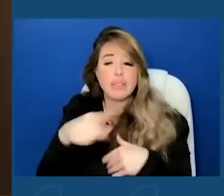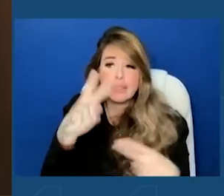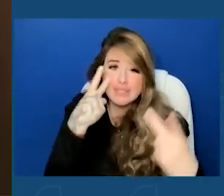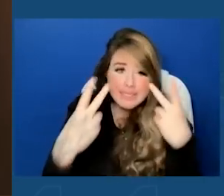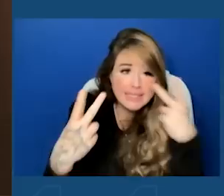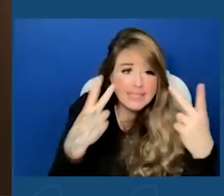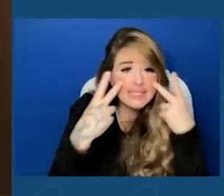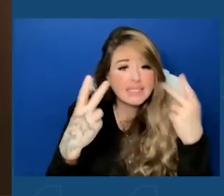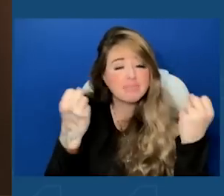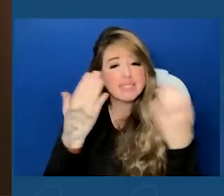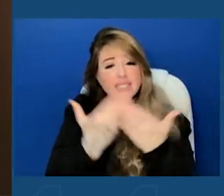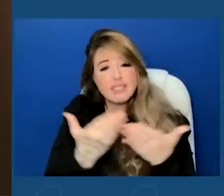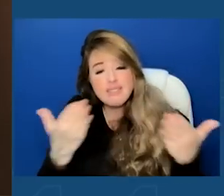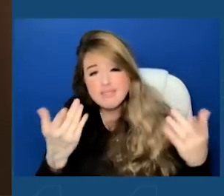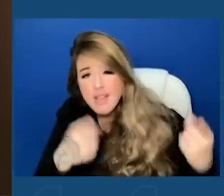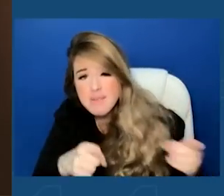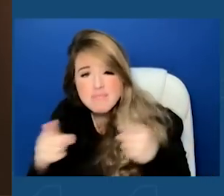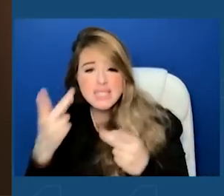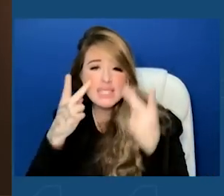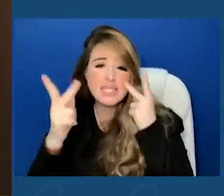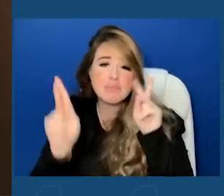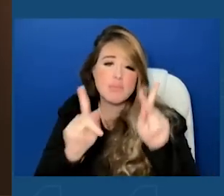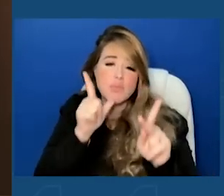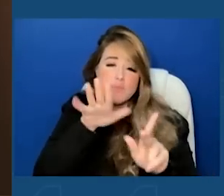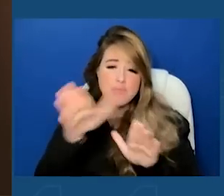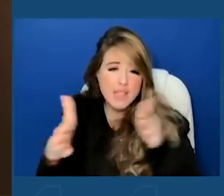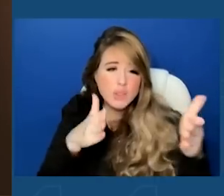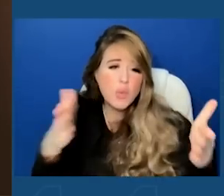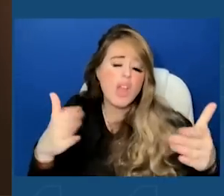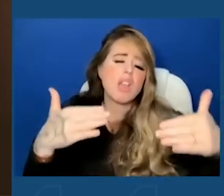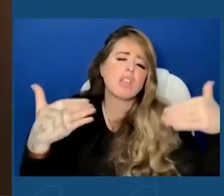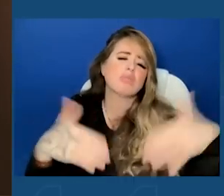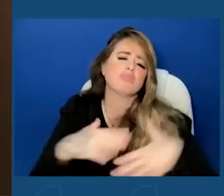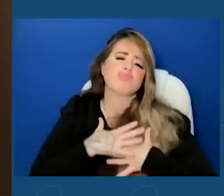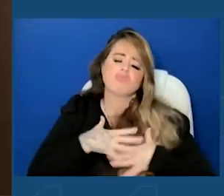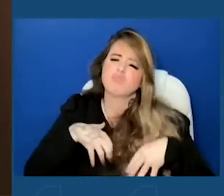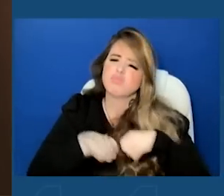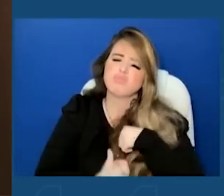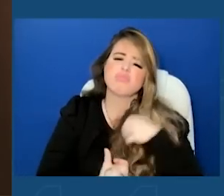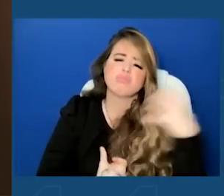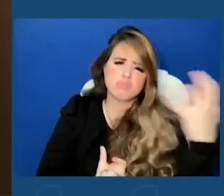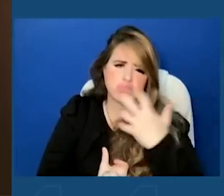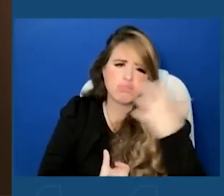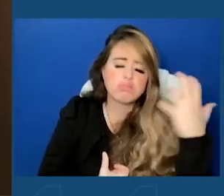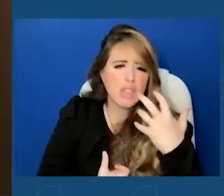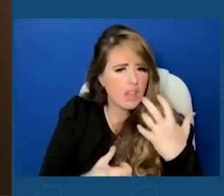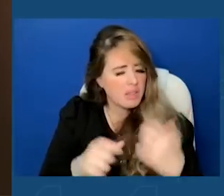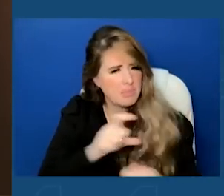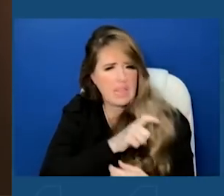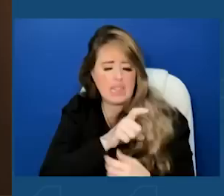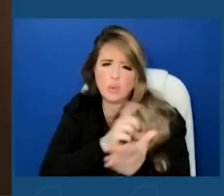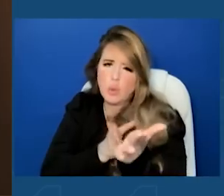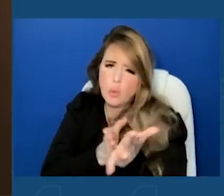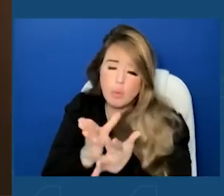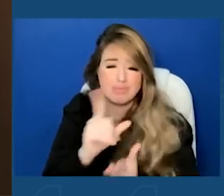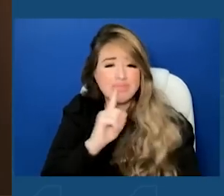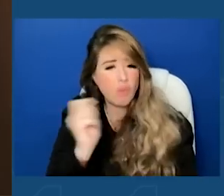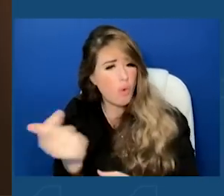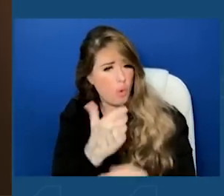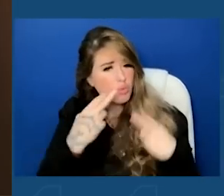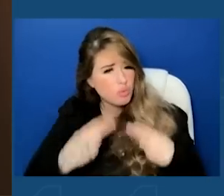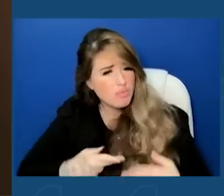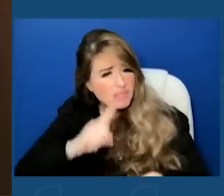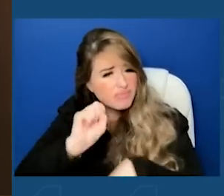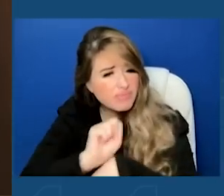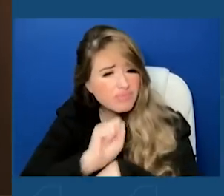days with the fatalities that we've been talking about it is just extraordinary to know what they go through. They're all human beings as well, and this